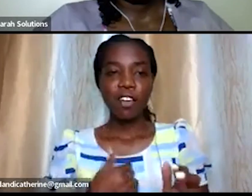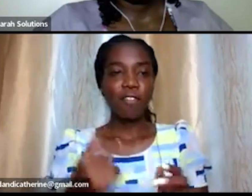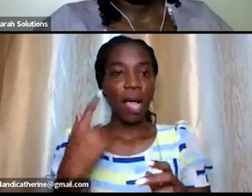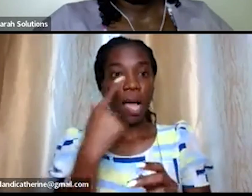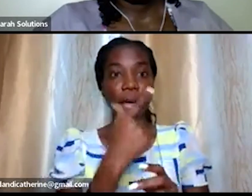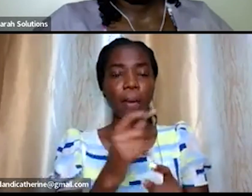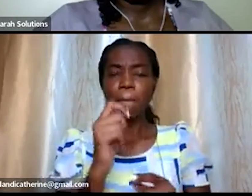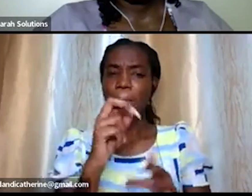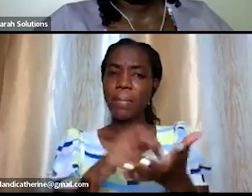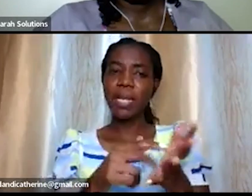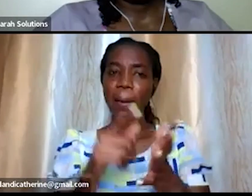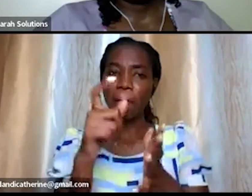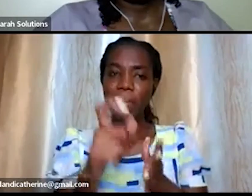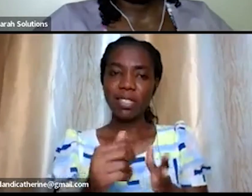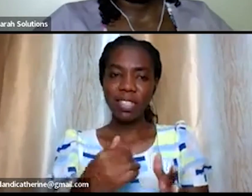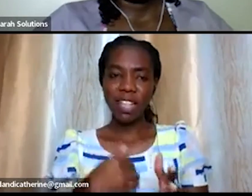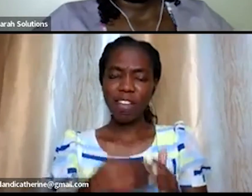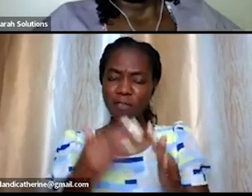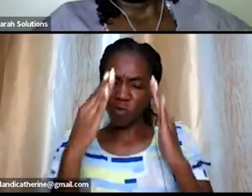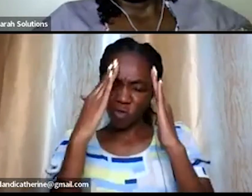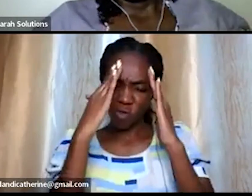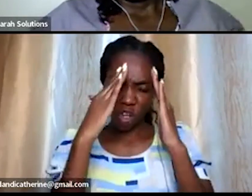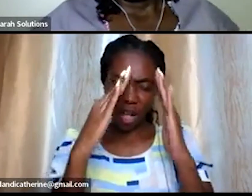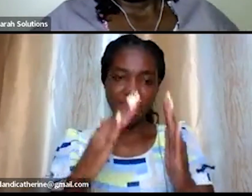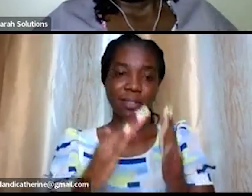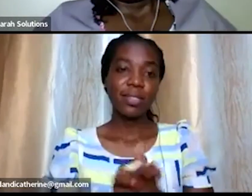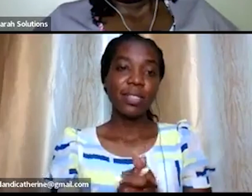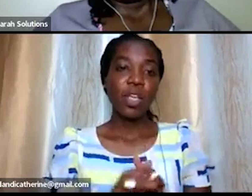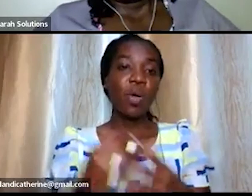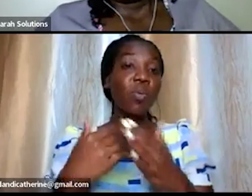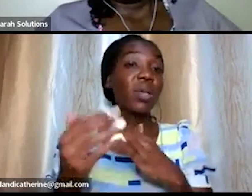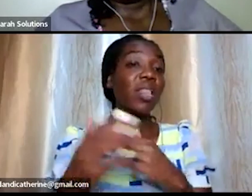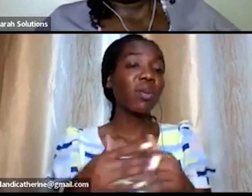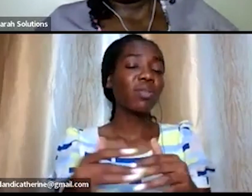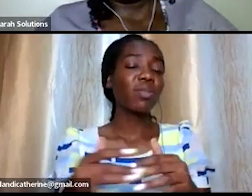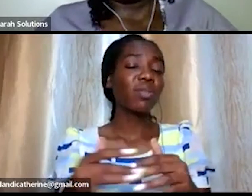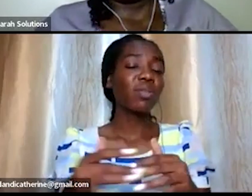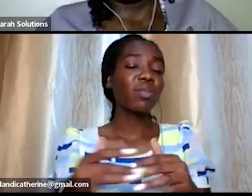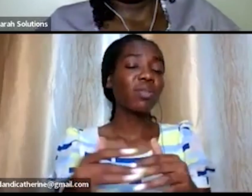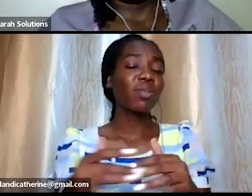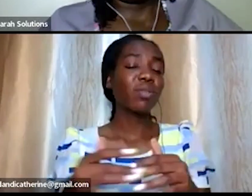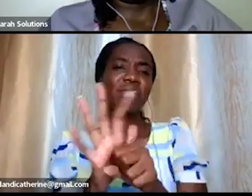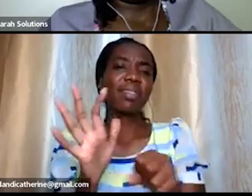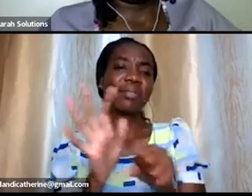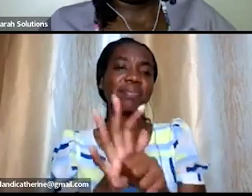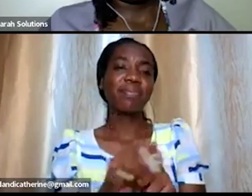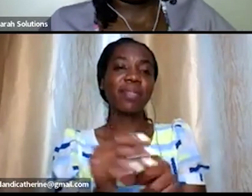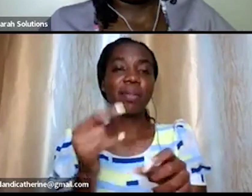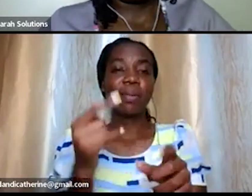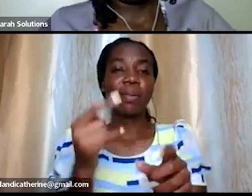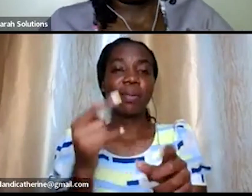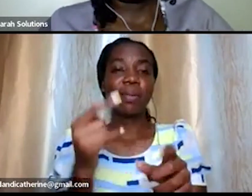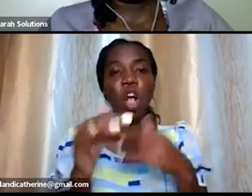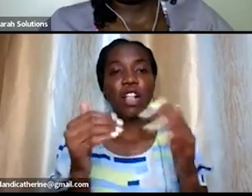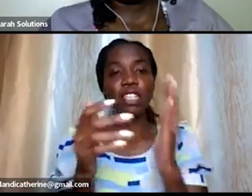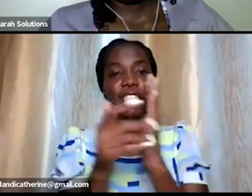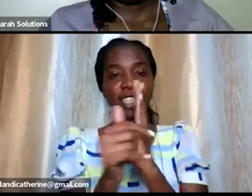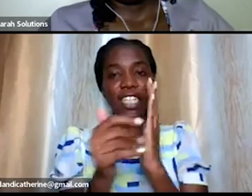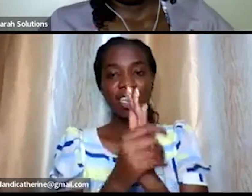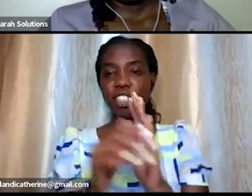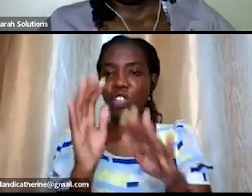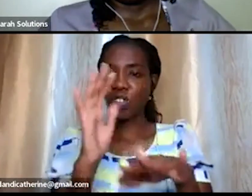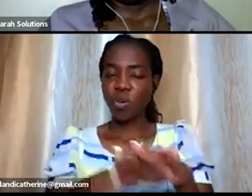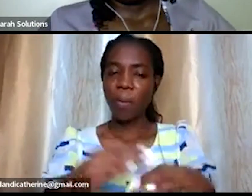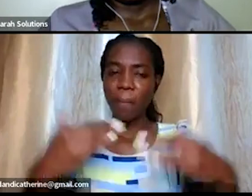that high level of concentration without so much interference from people around you. Every skill is great. Every personality type